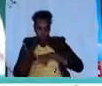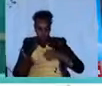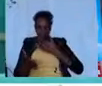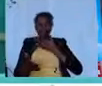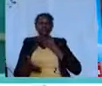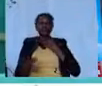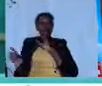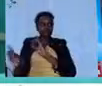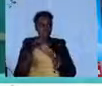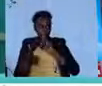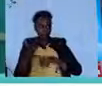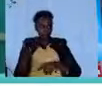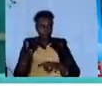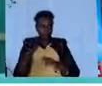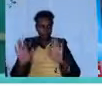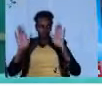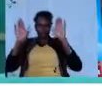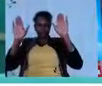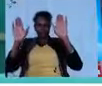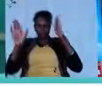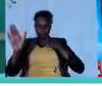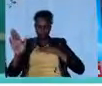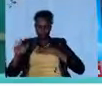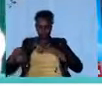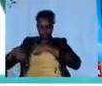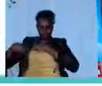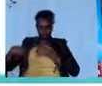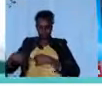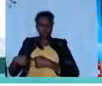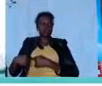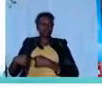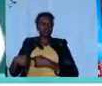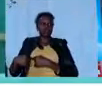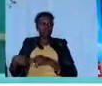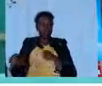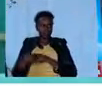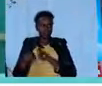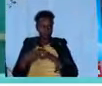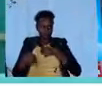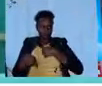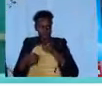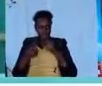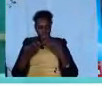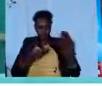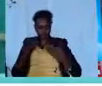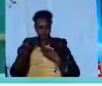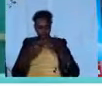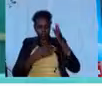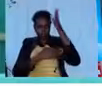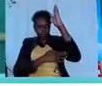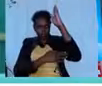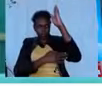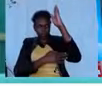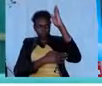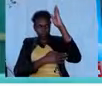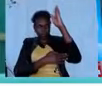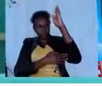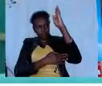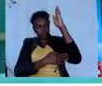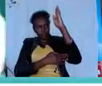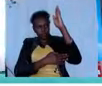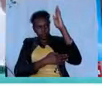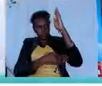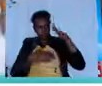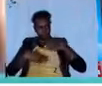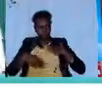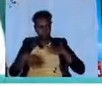do is just to surrender our hearts, to surrender ourselves to the service of God.